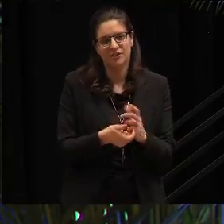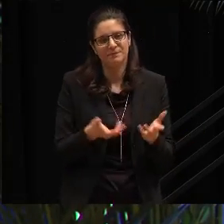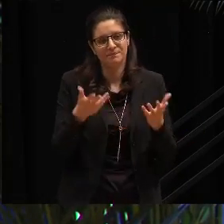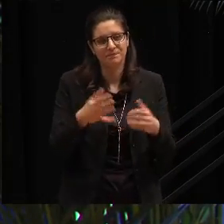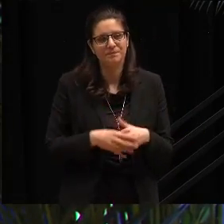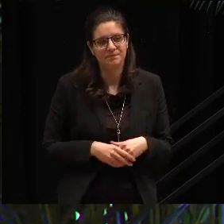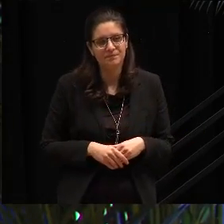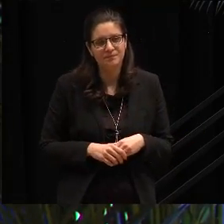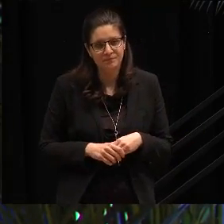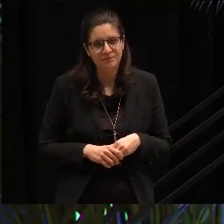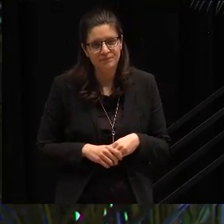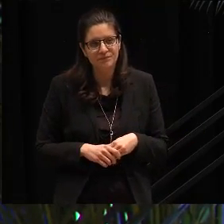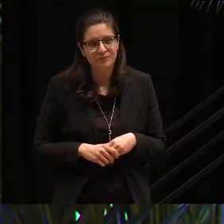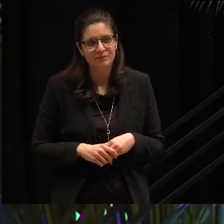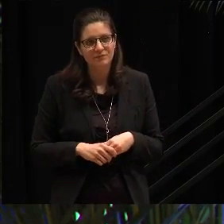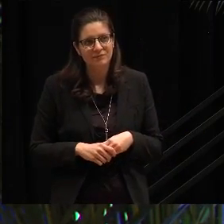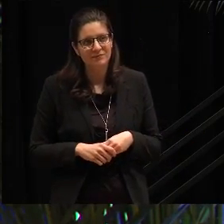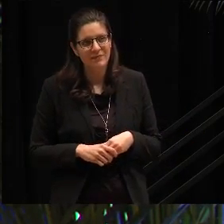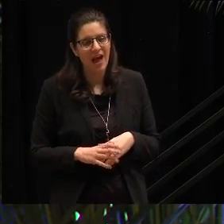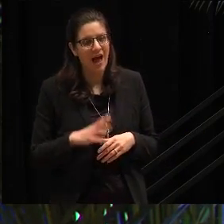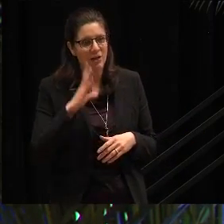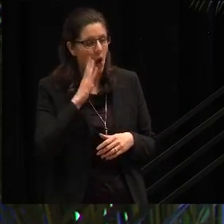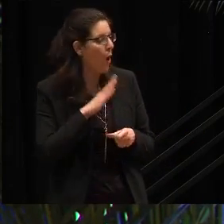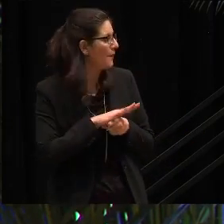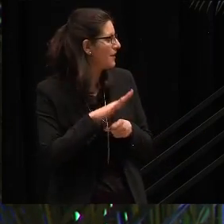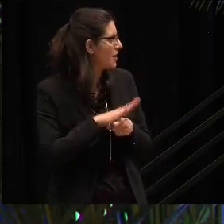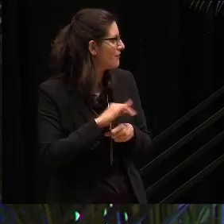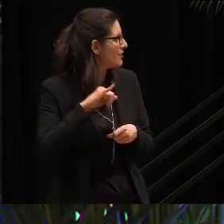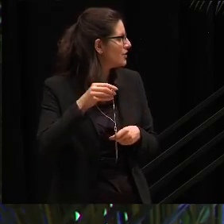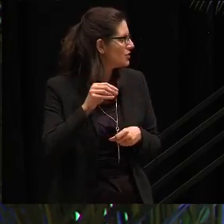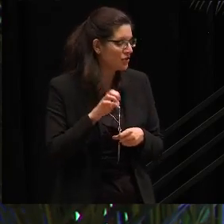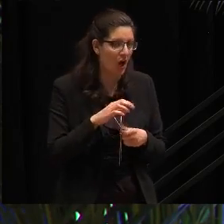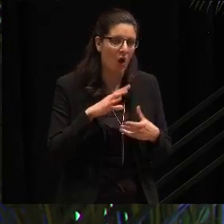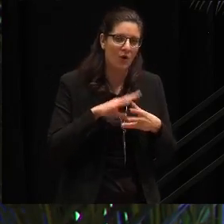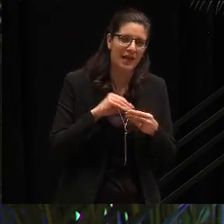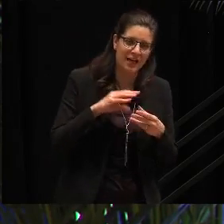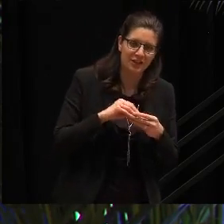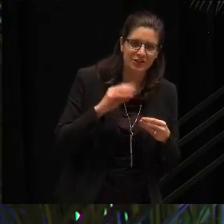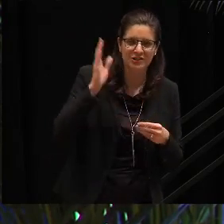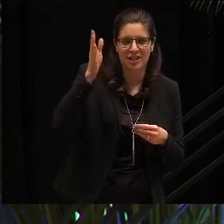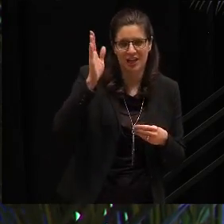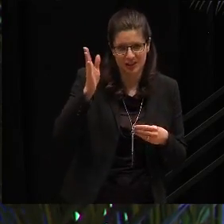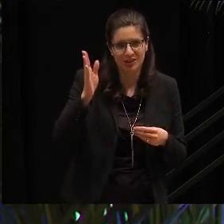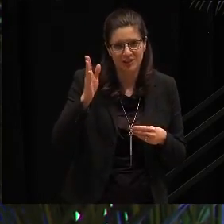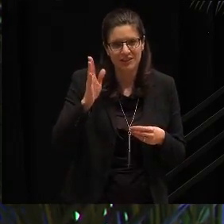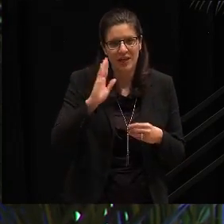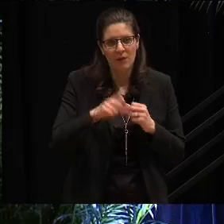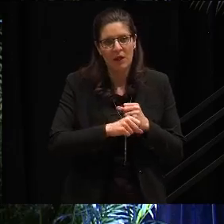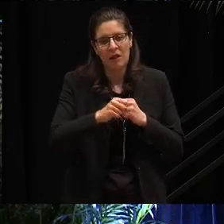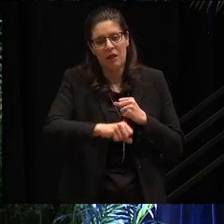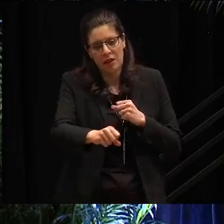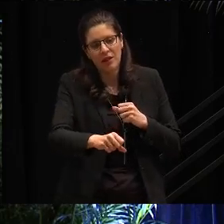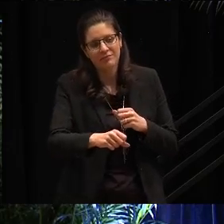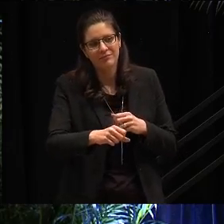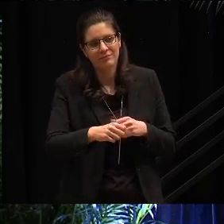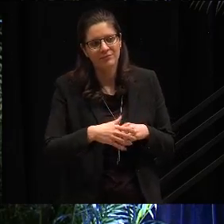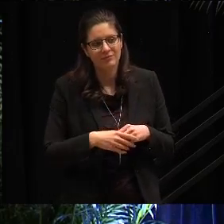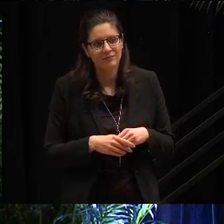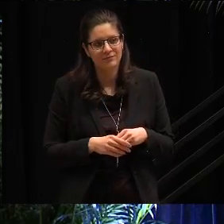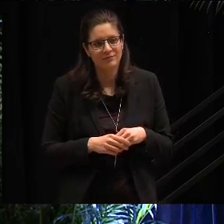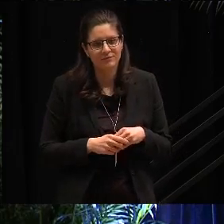But I took enough Joe lectures to know that some of these things have lag time and lead time, and we have to keep that in mind as well. One of